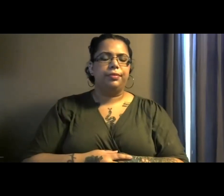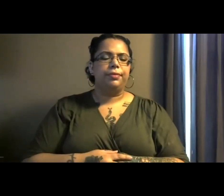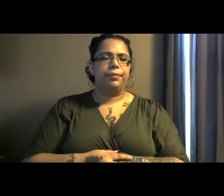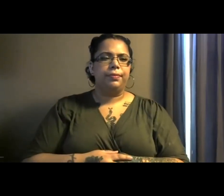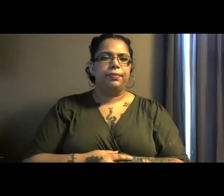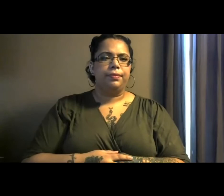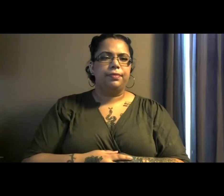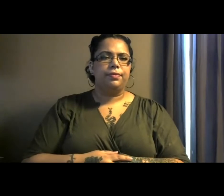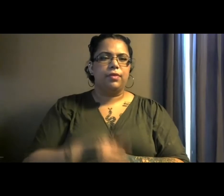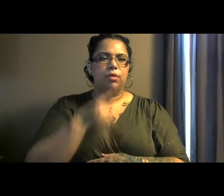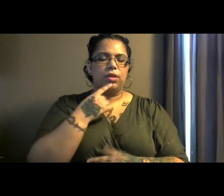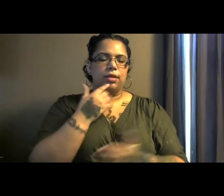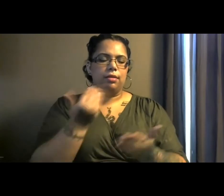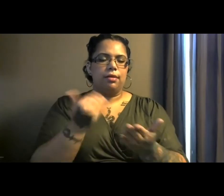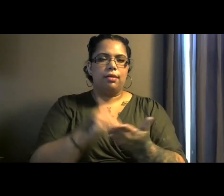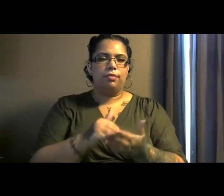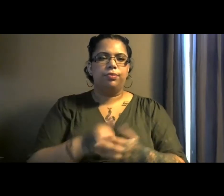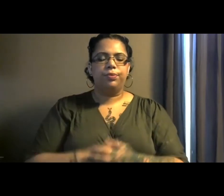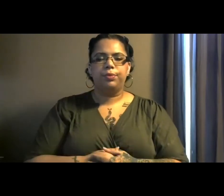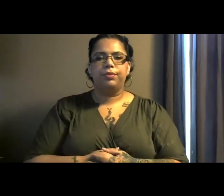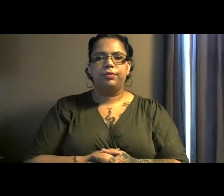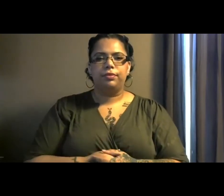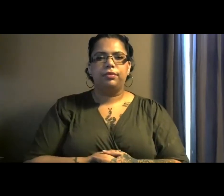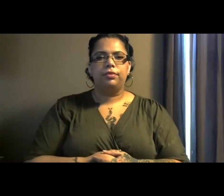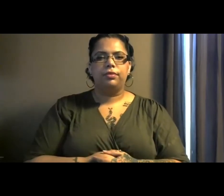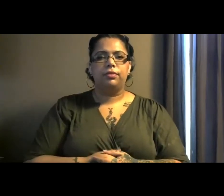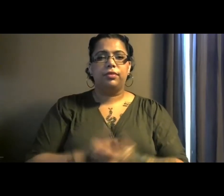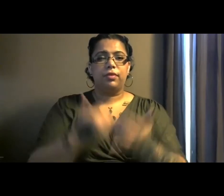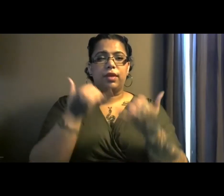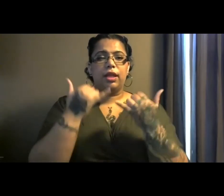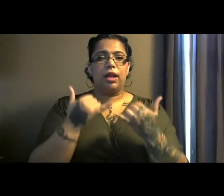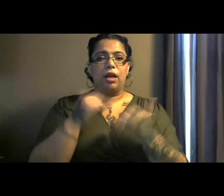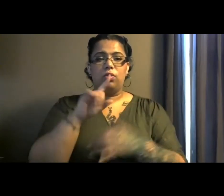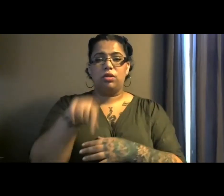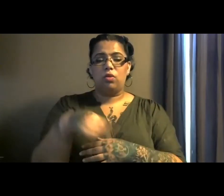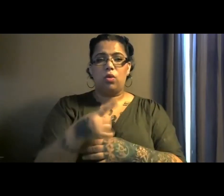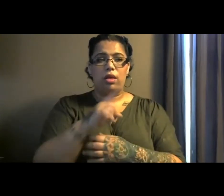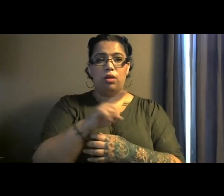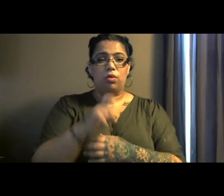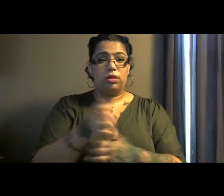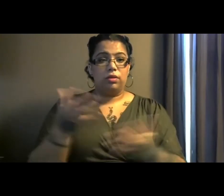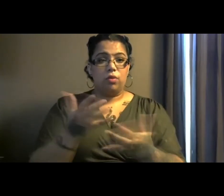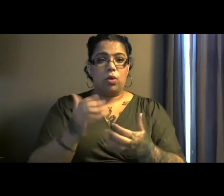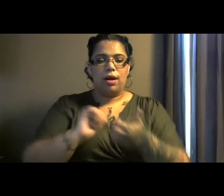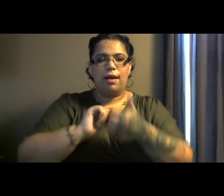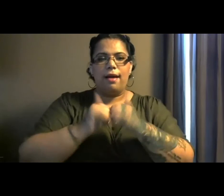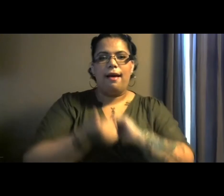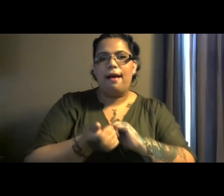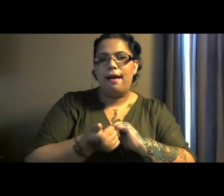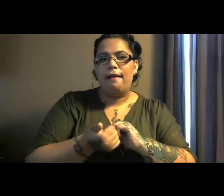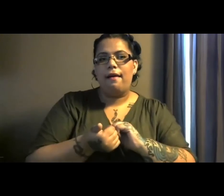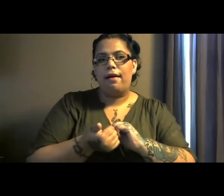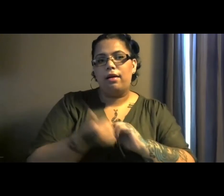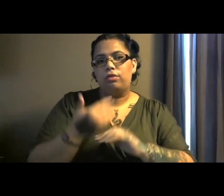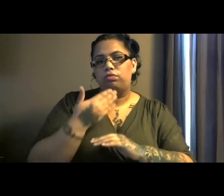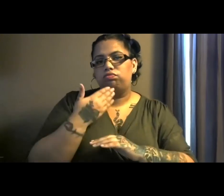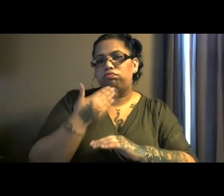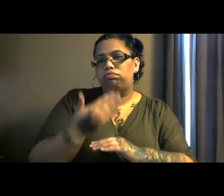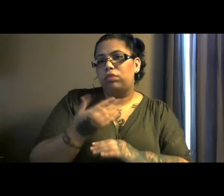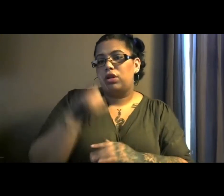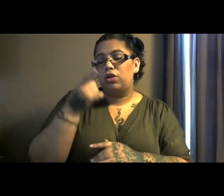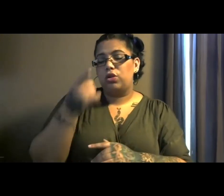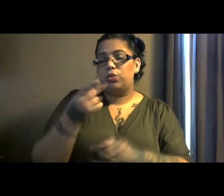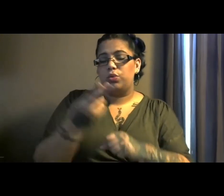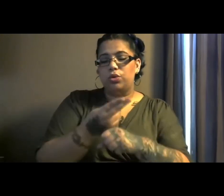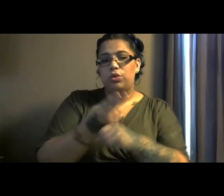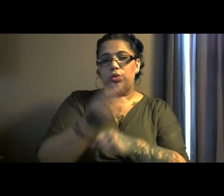Let me say that again. It is now merely a question of how effectively you use it.